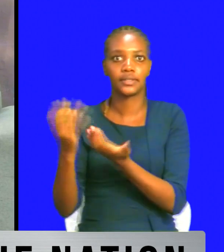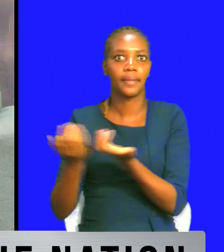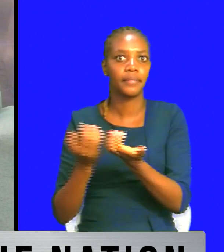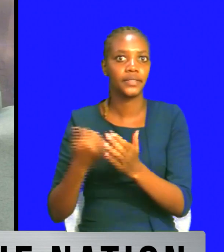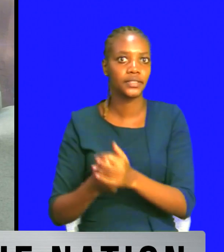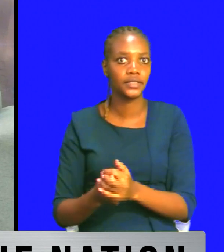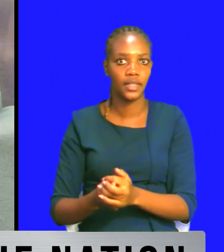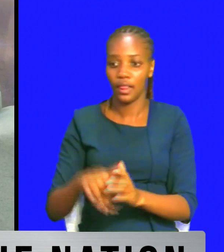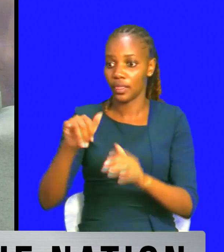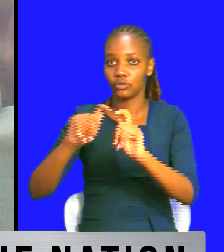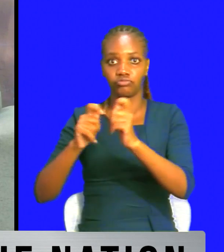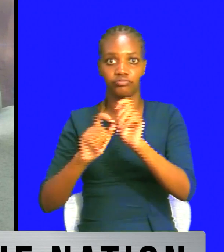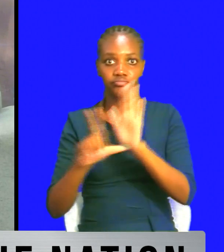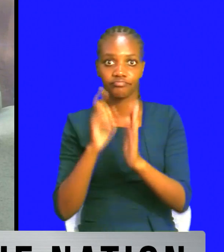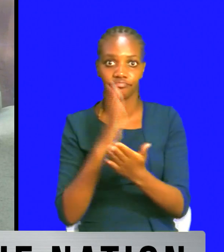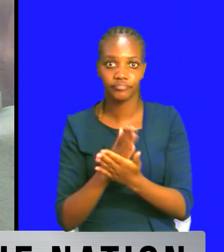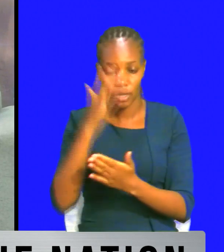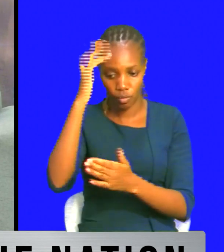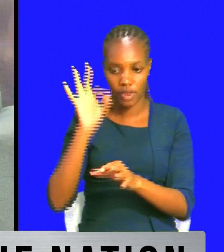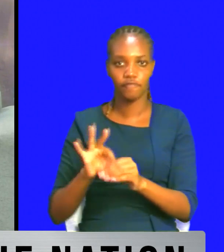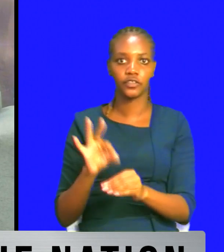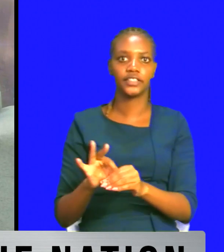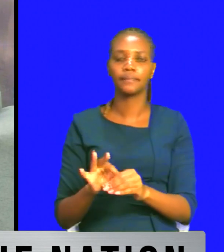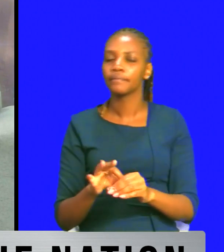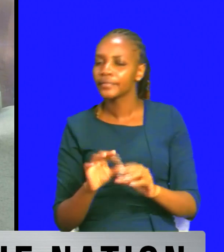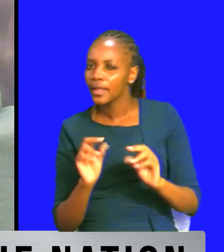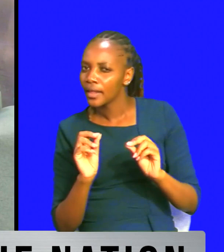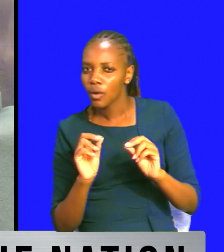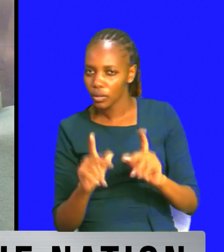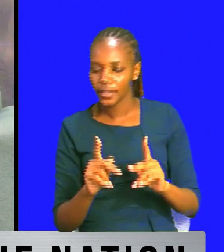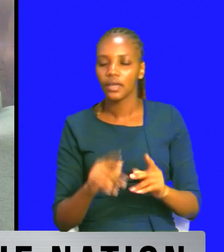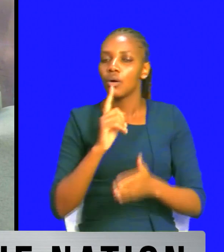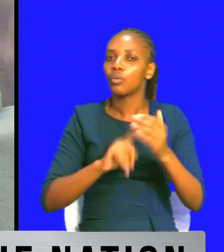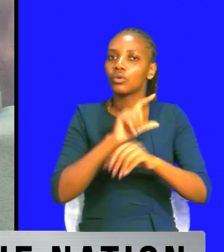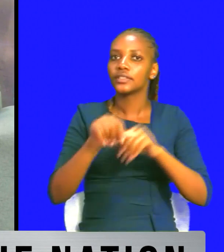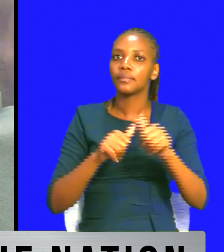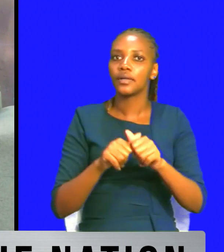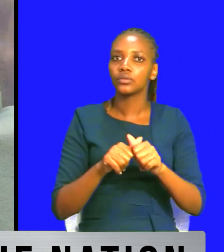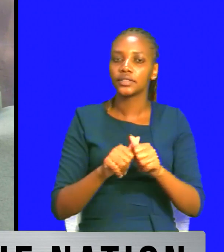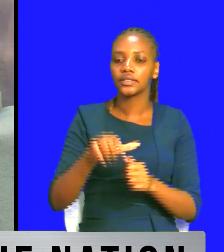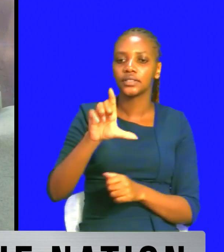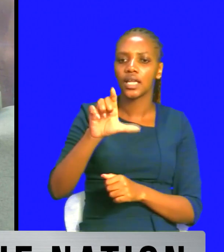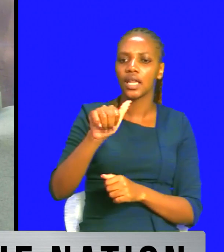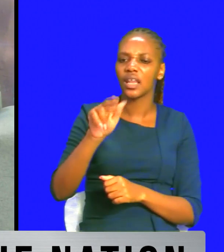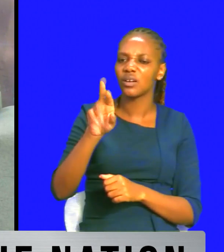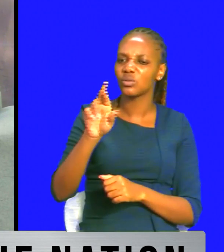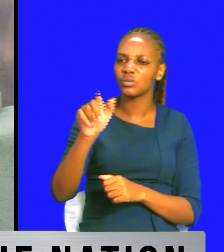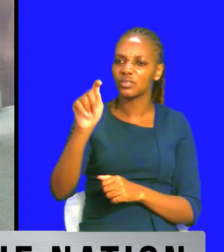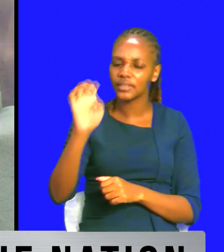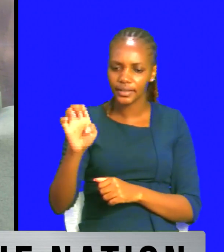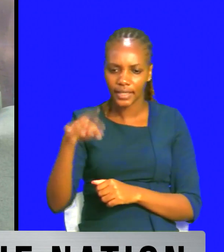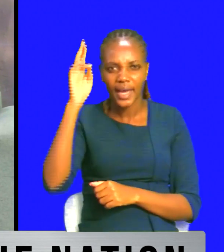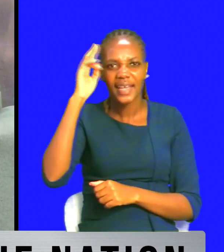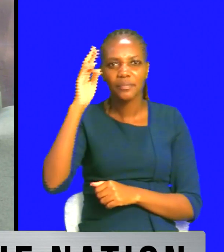civil disobedience. How about because of voting? How about our laureate? What was her name?